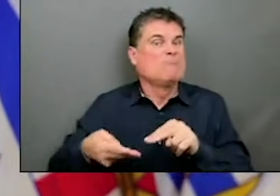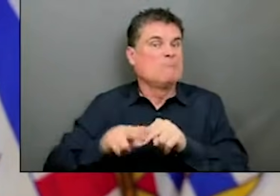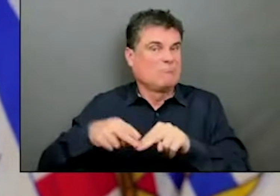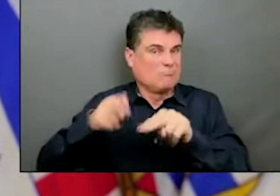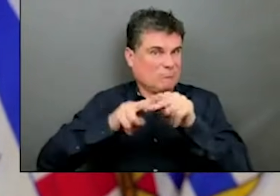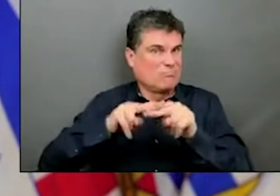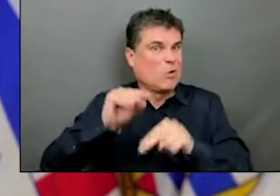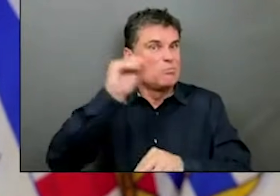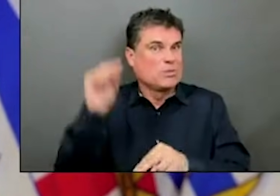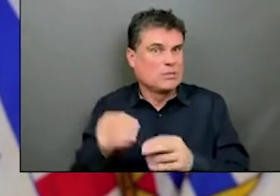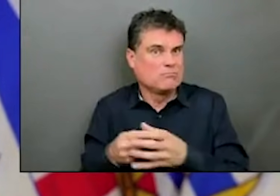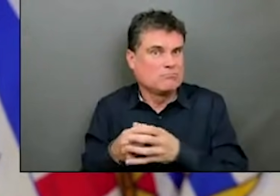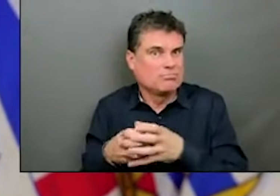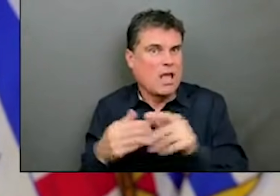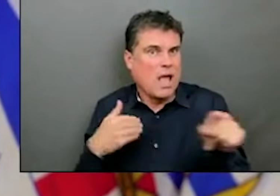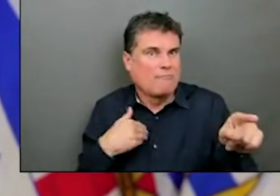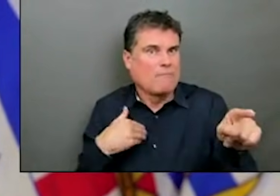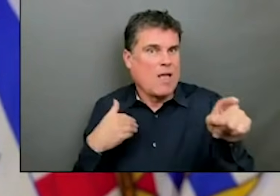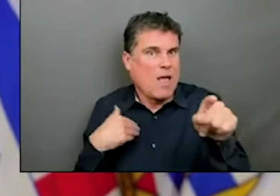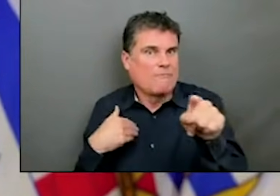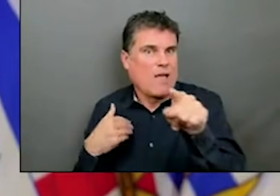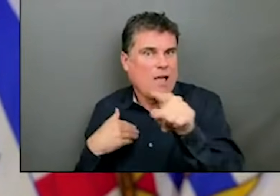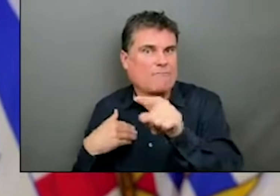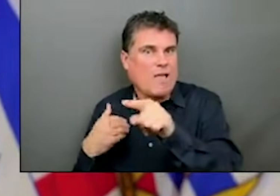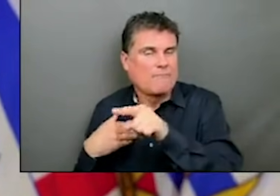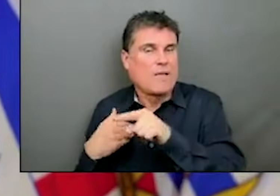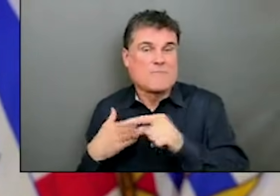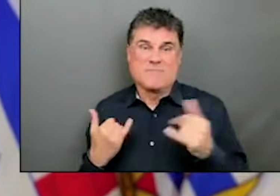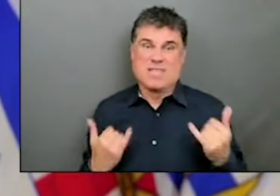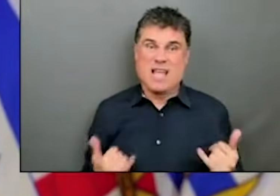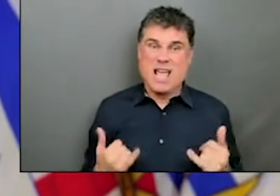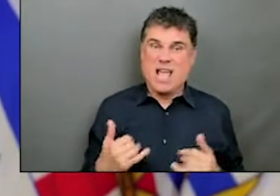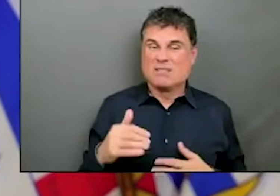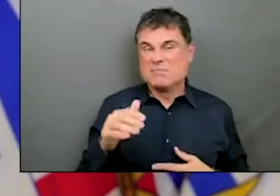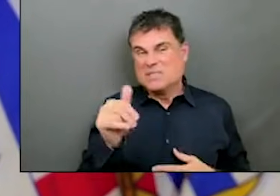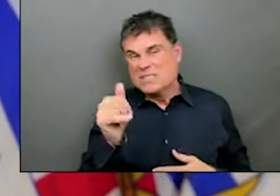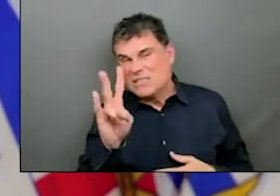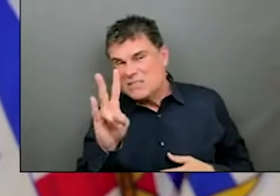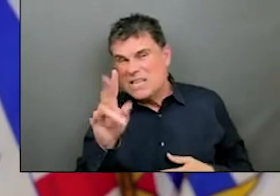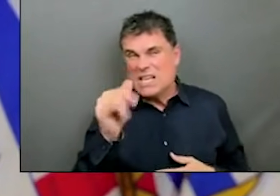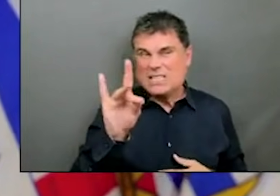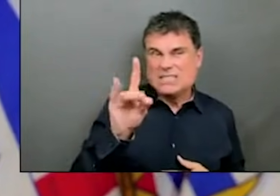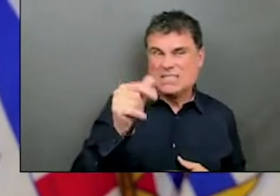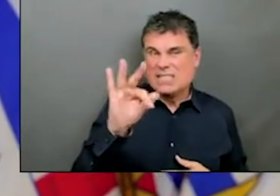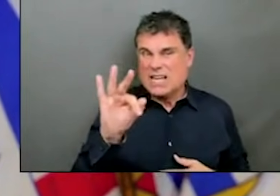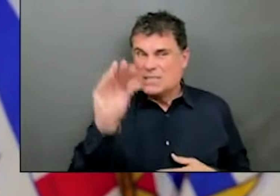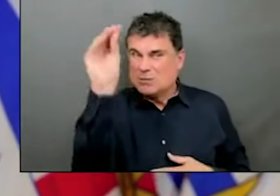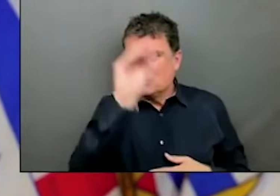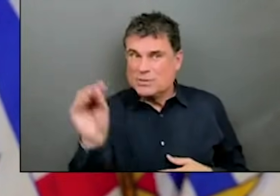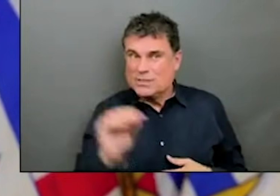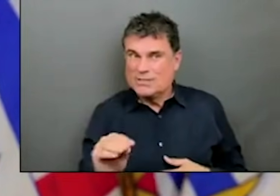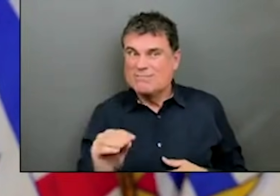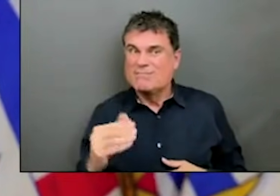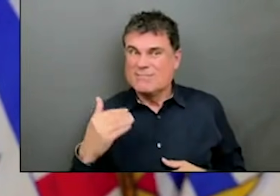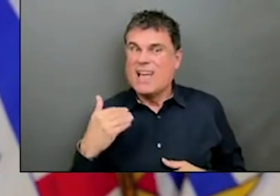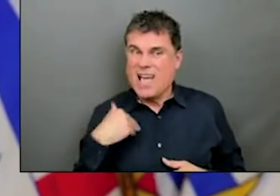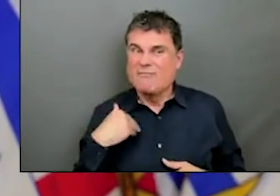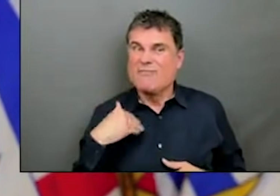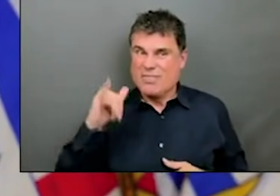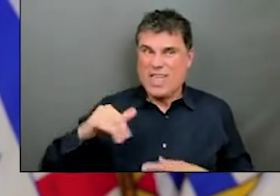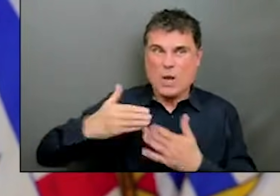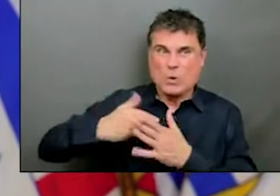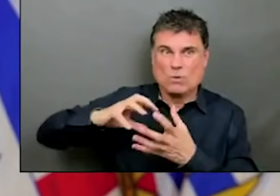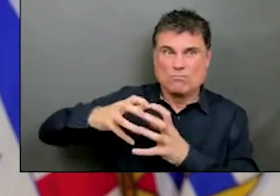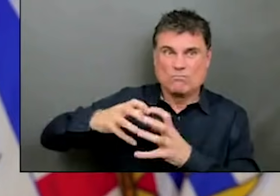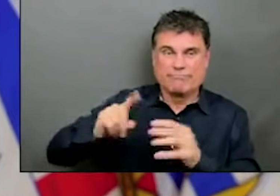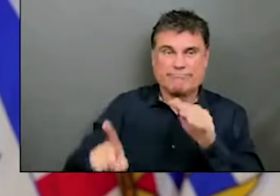in the vicinity of the high teens and early 20s as of what I was looking at today. So